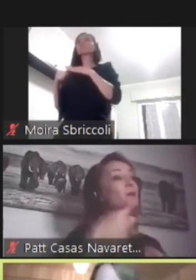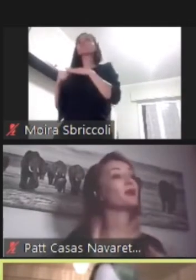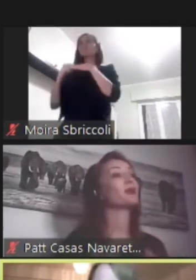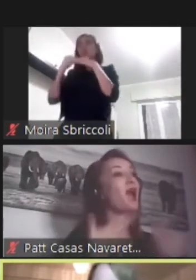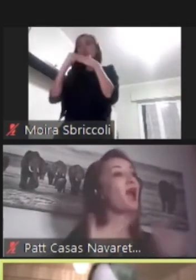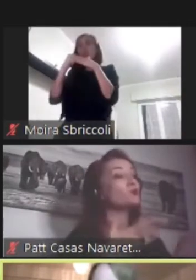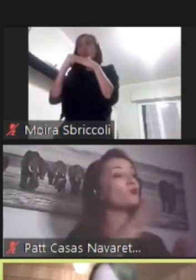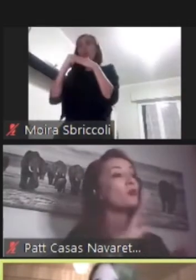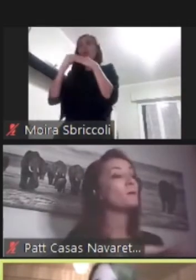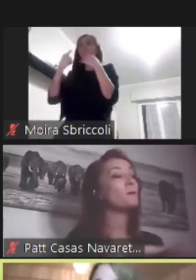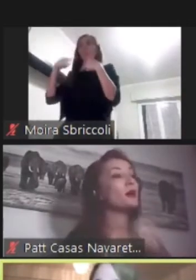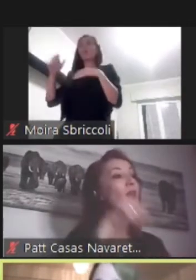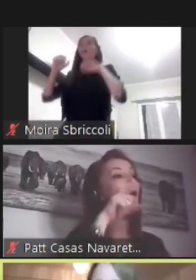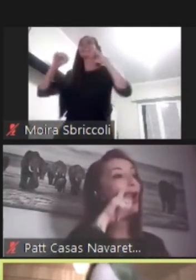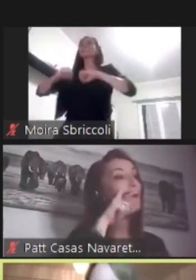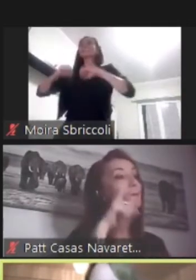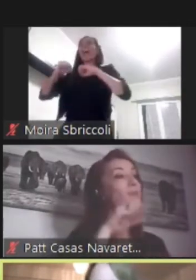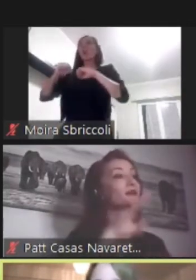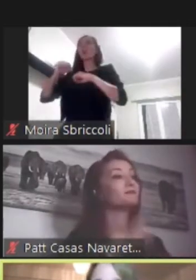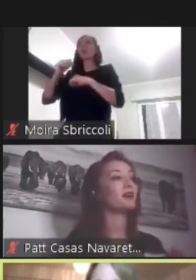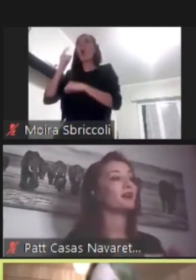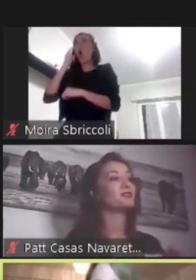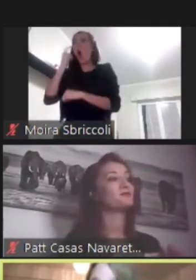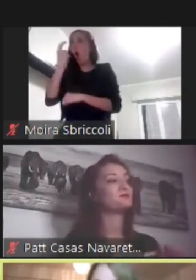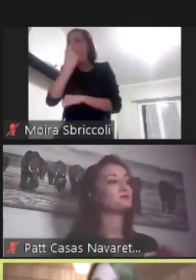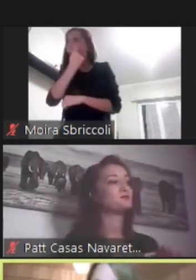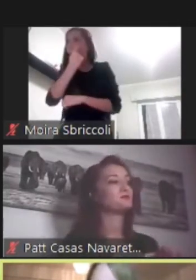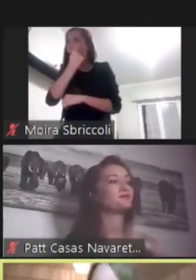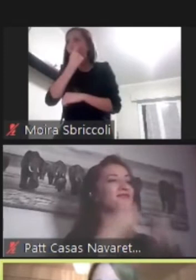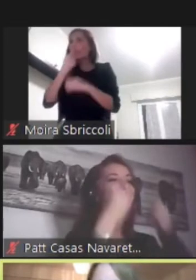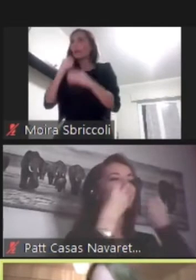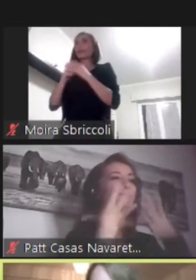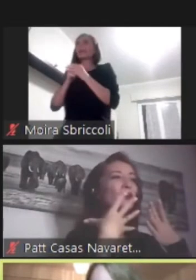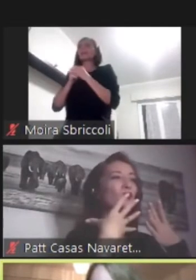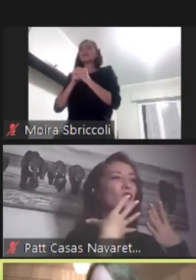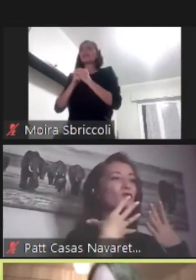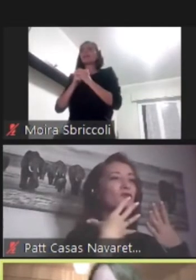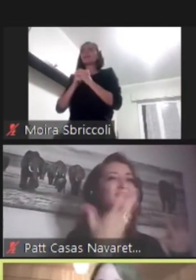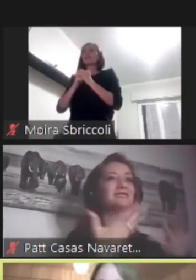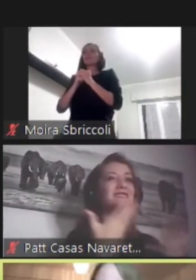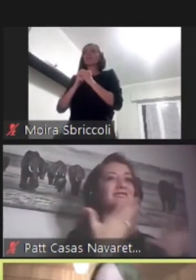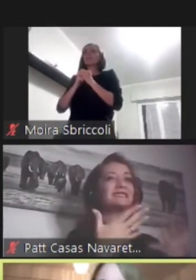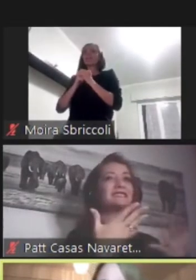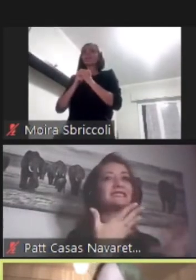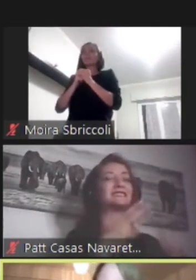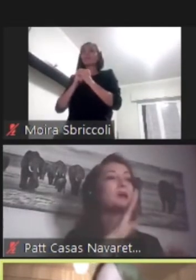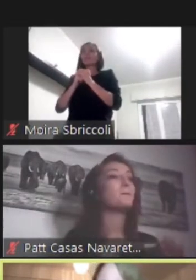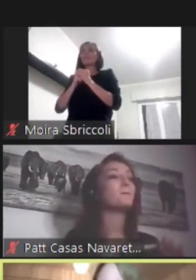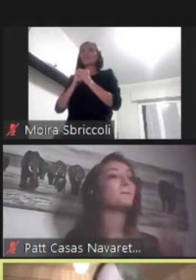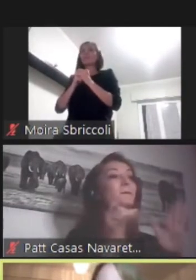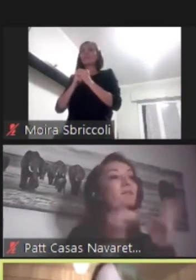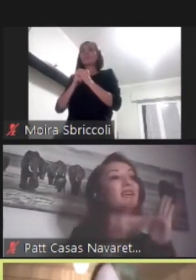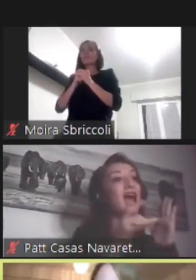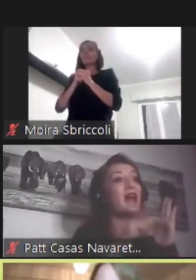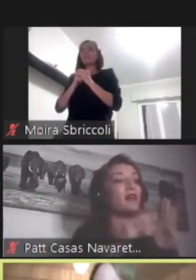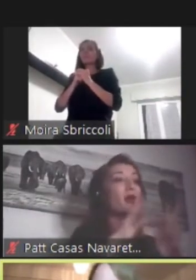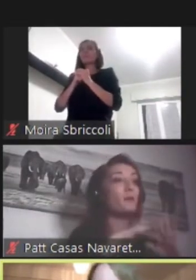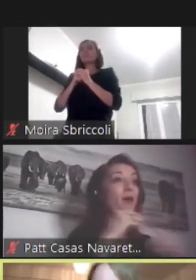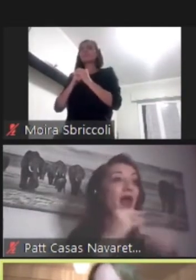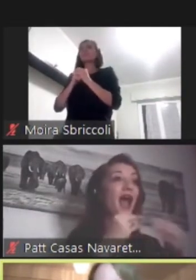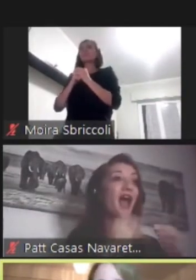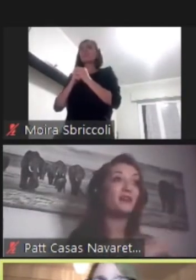you an idea when I talk about having an elite life, how all of those